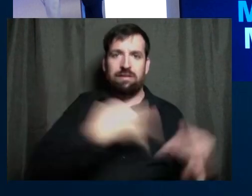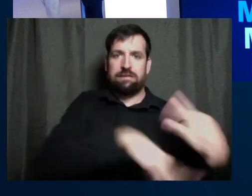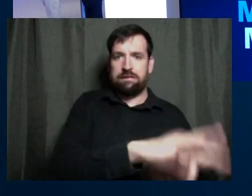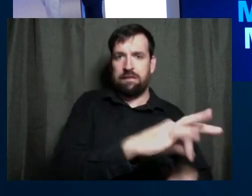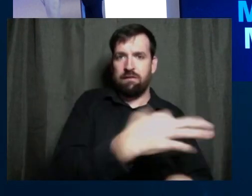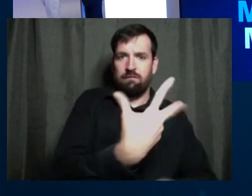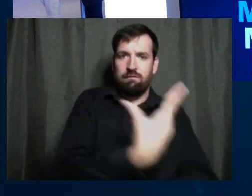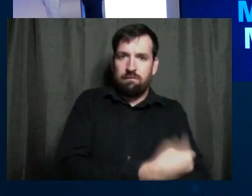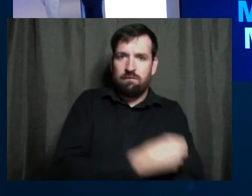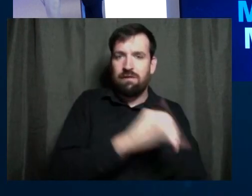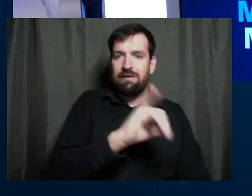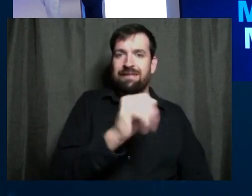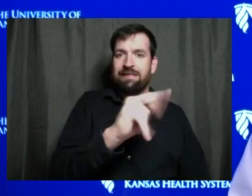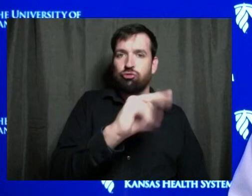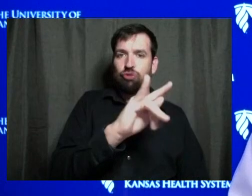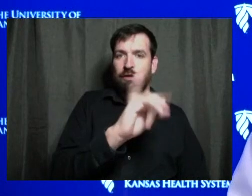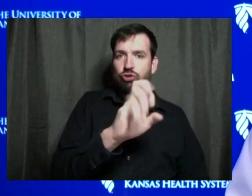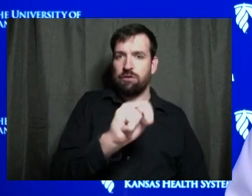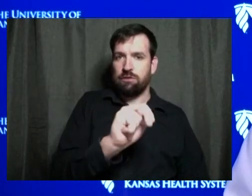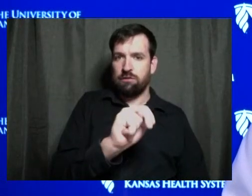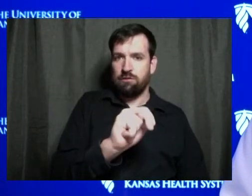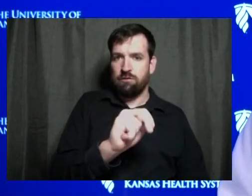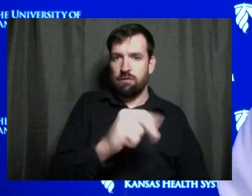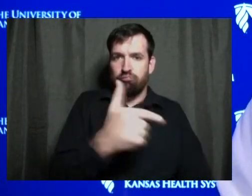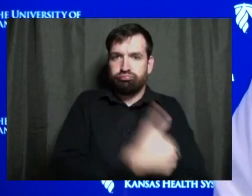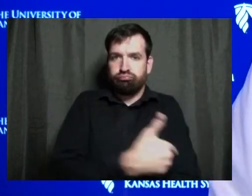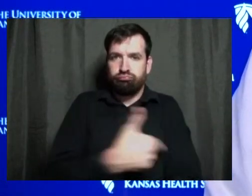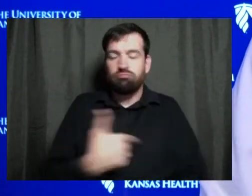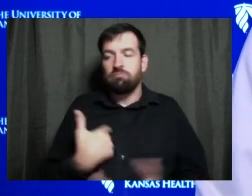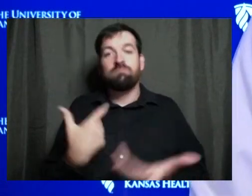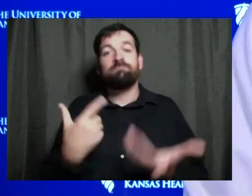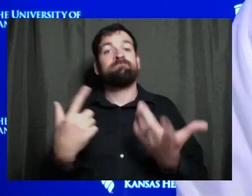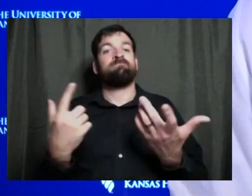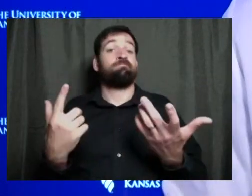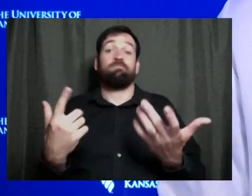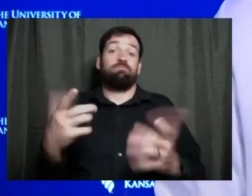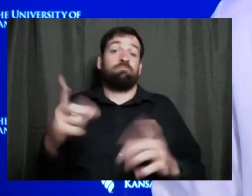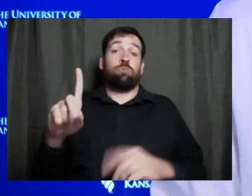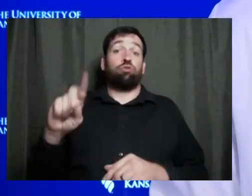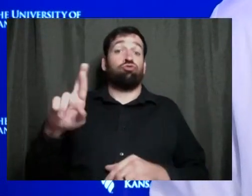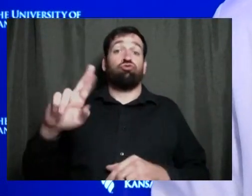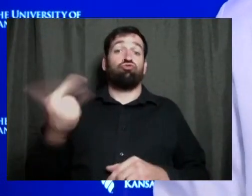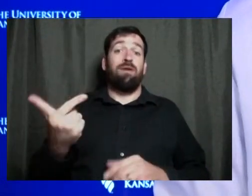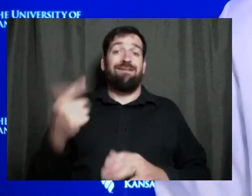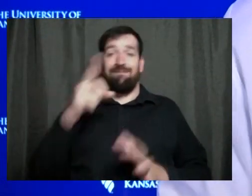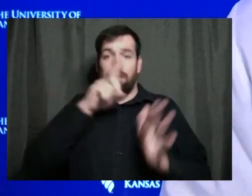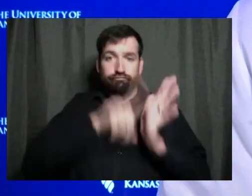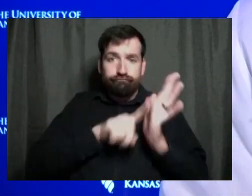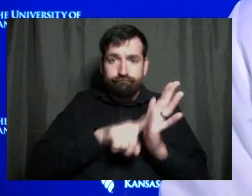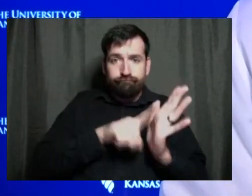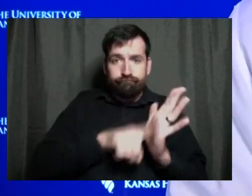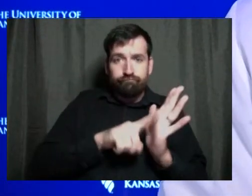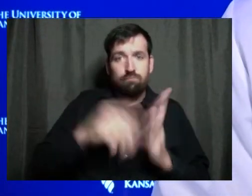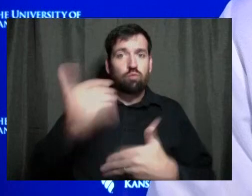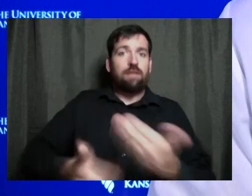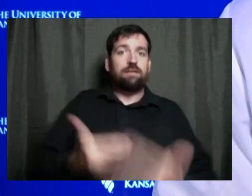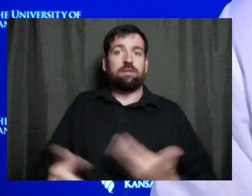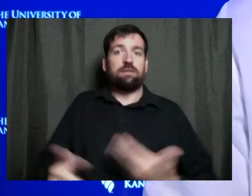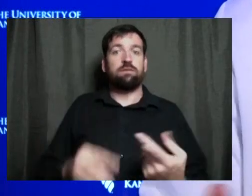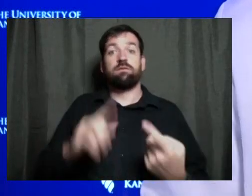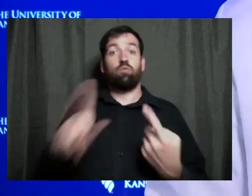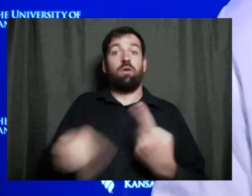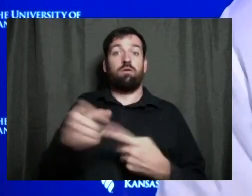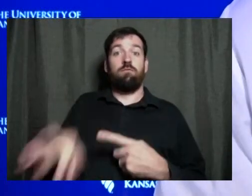I think it just goes down to the drug finding process. And, once you do find a candidate drug from